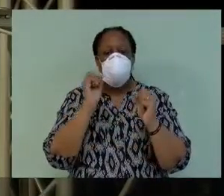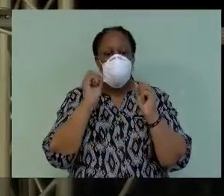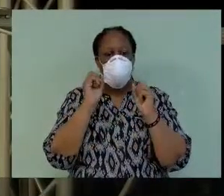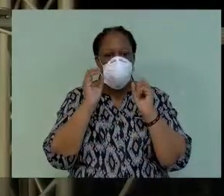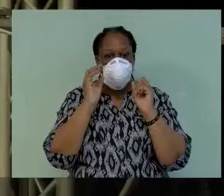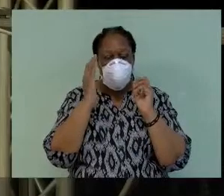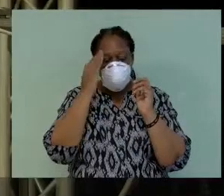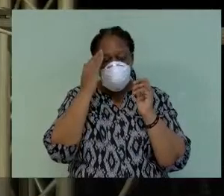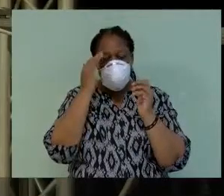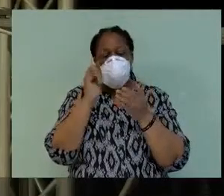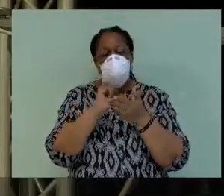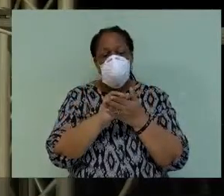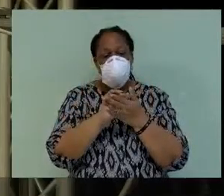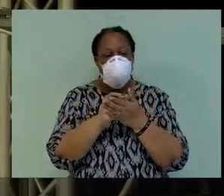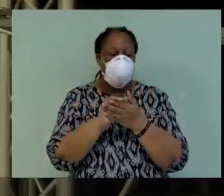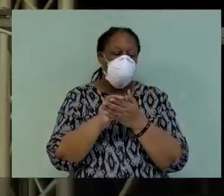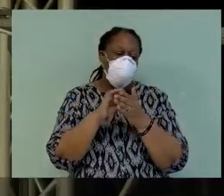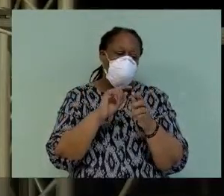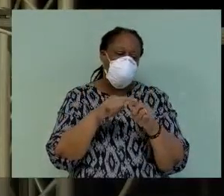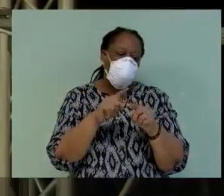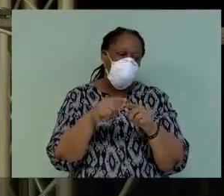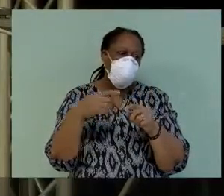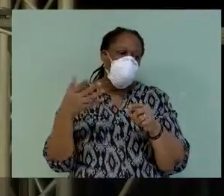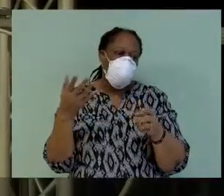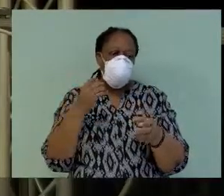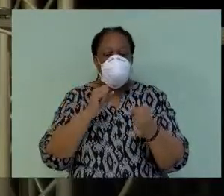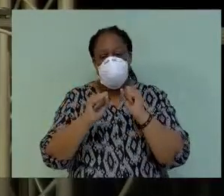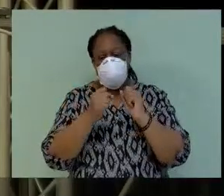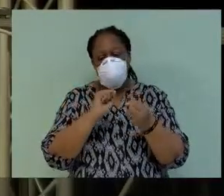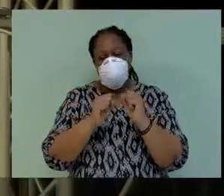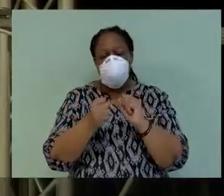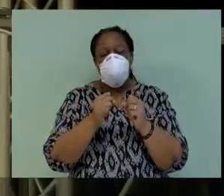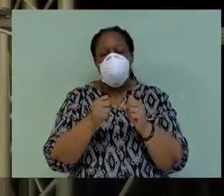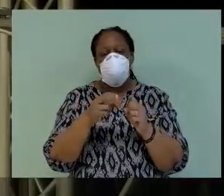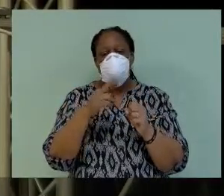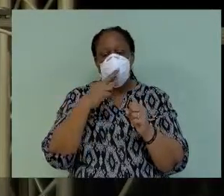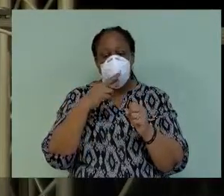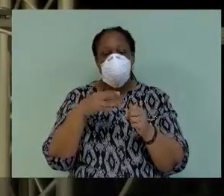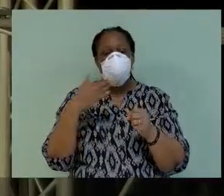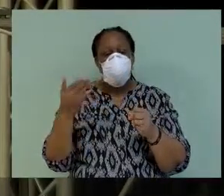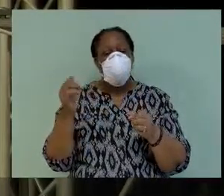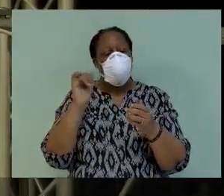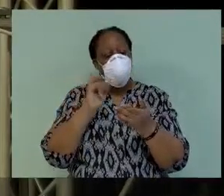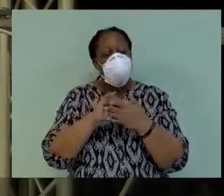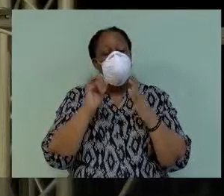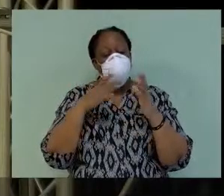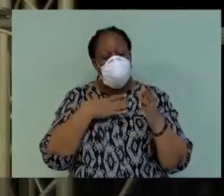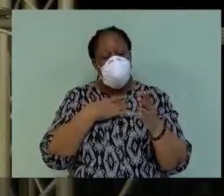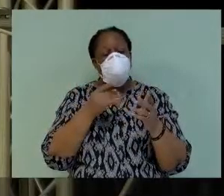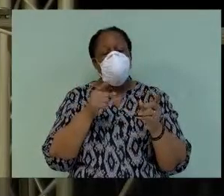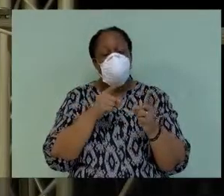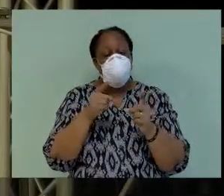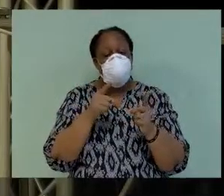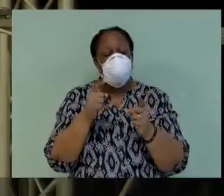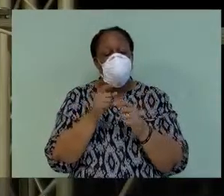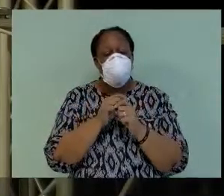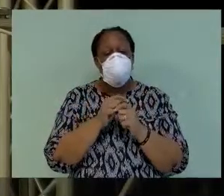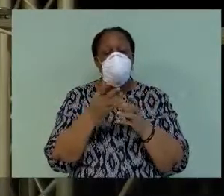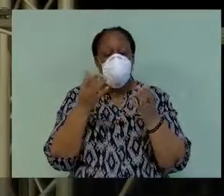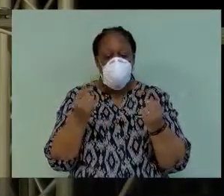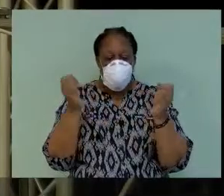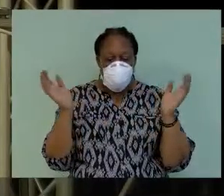the recreation, and the sport are pulse of the Federation, and we are committed to